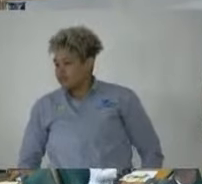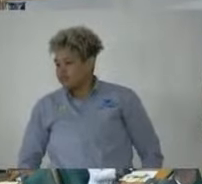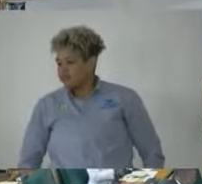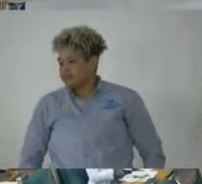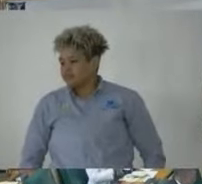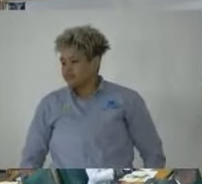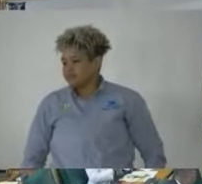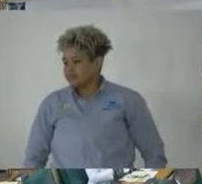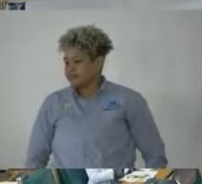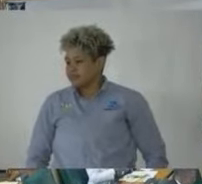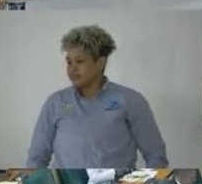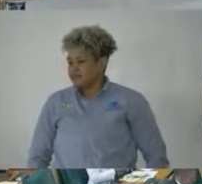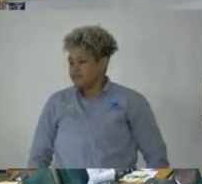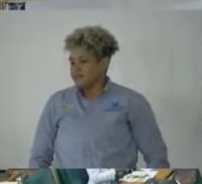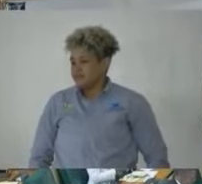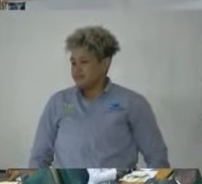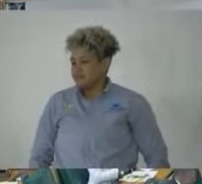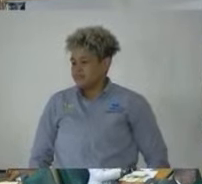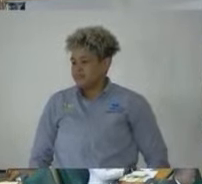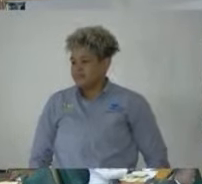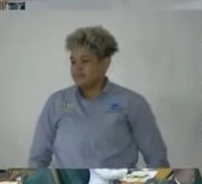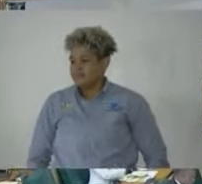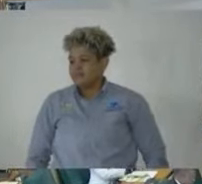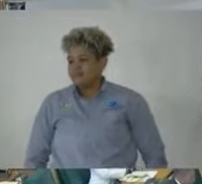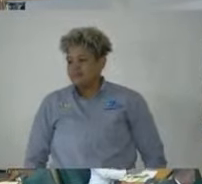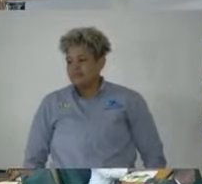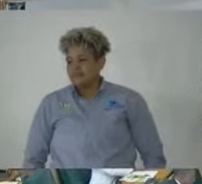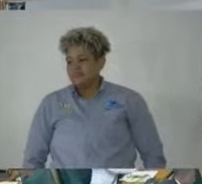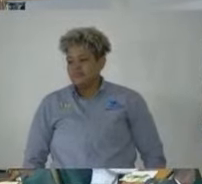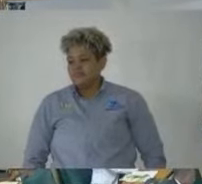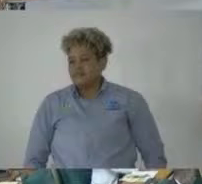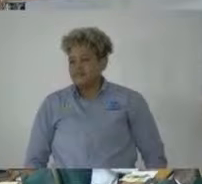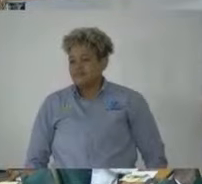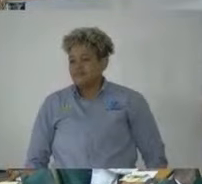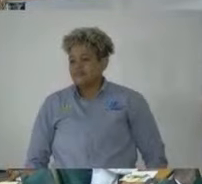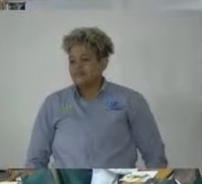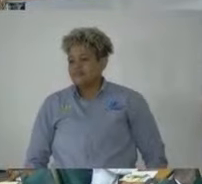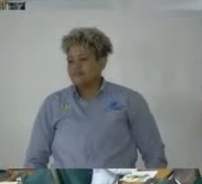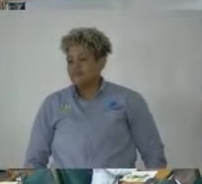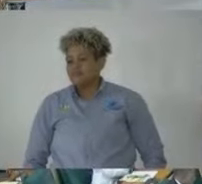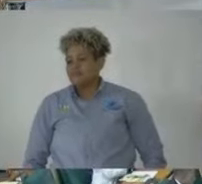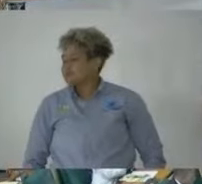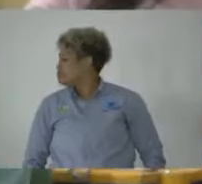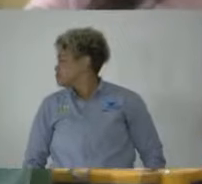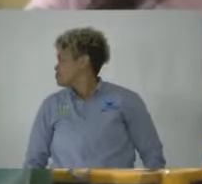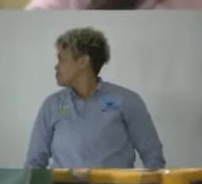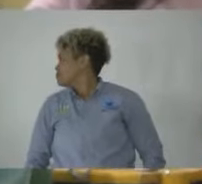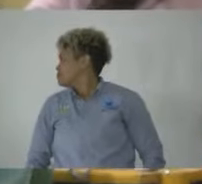Now, Madam Speaker,